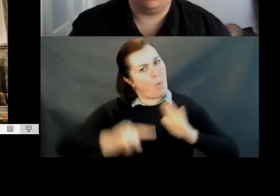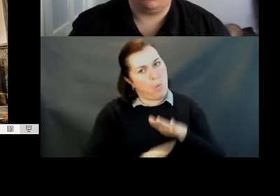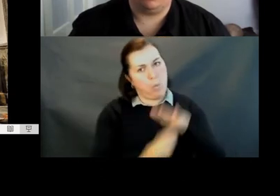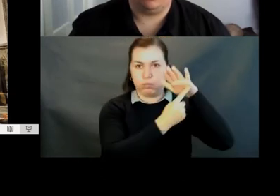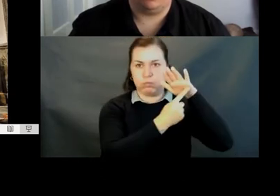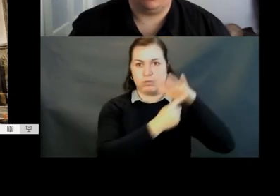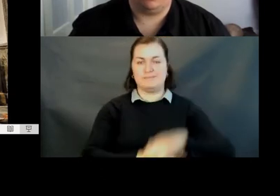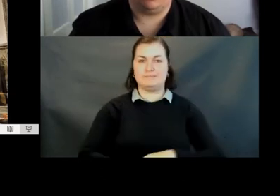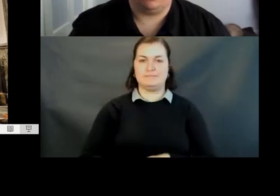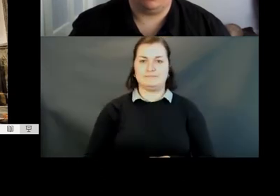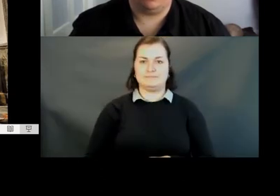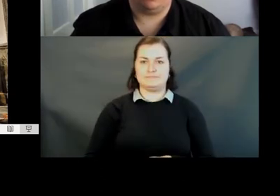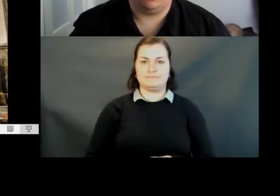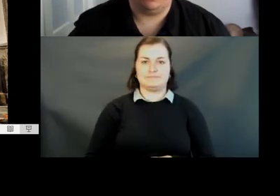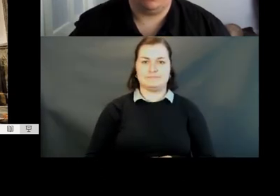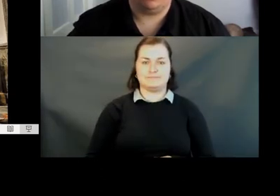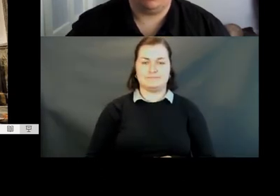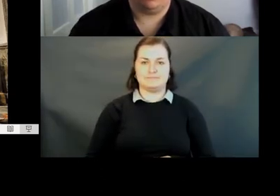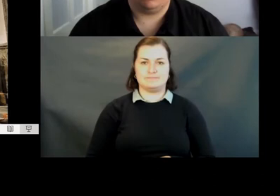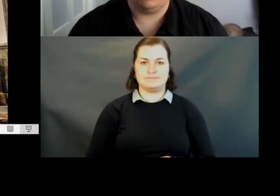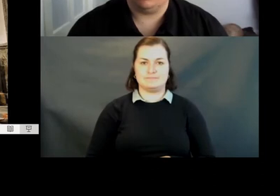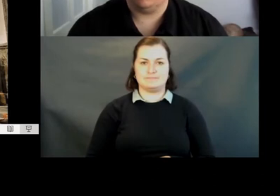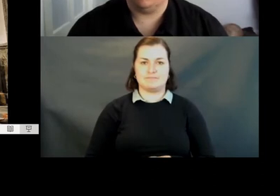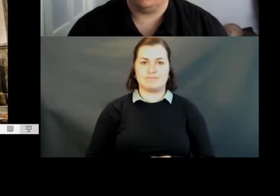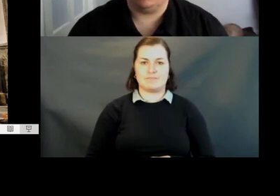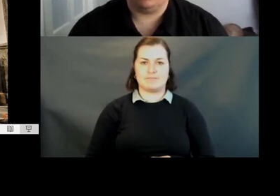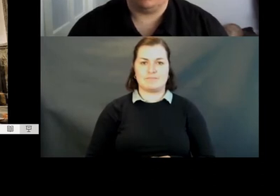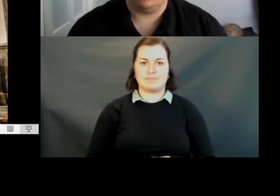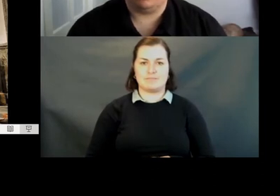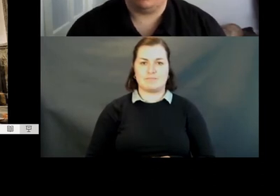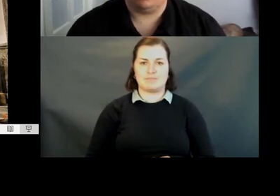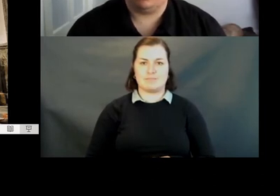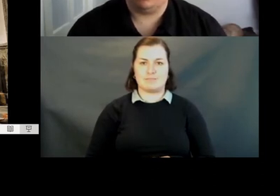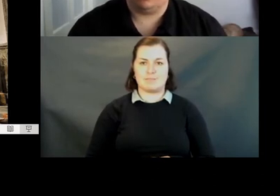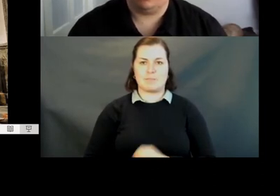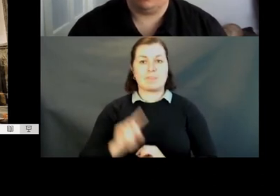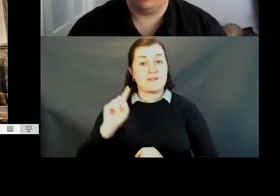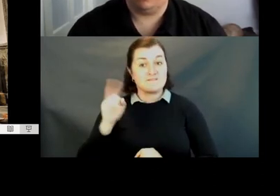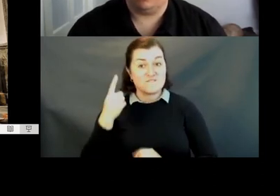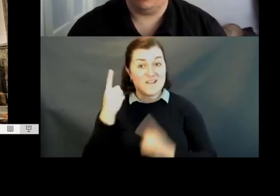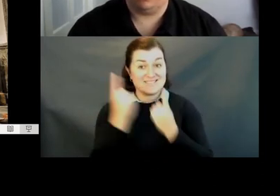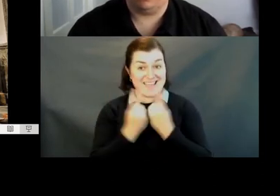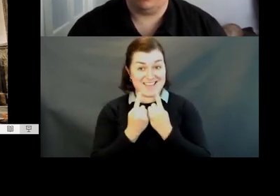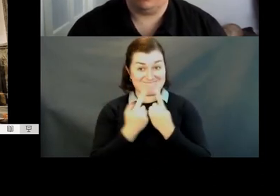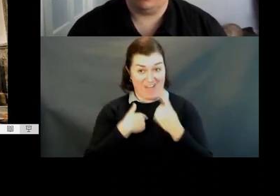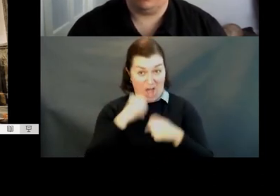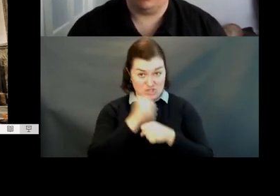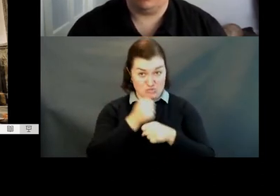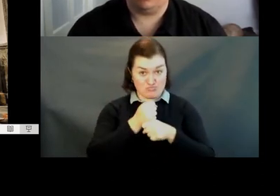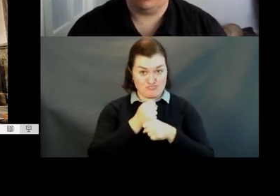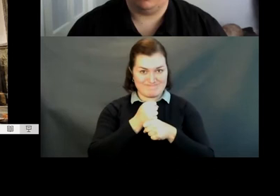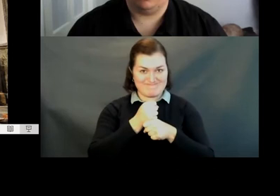first thing I would do with something like this is to empty it completely. I would take out all of the furniture, would take out the people, and